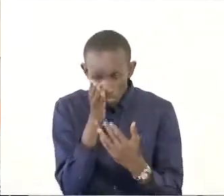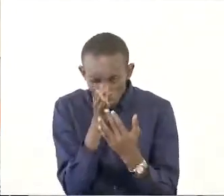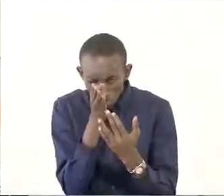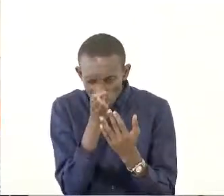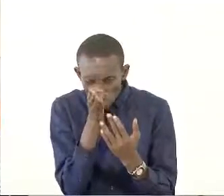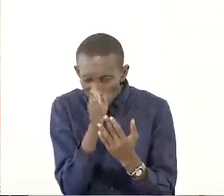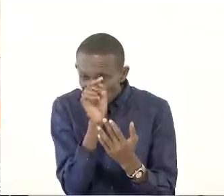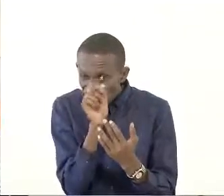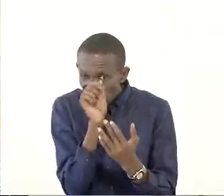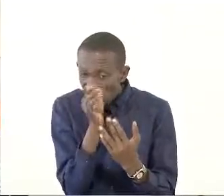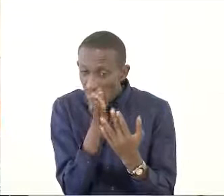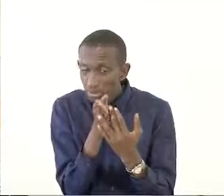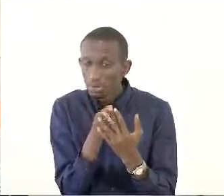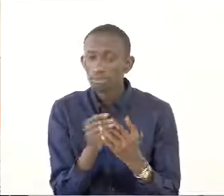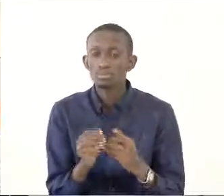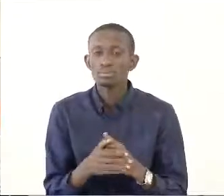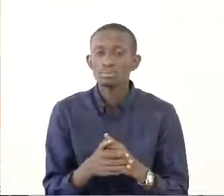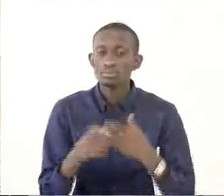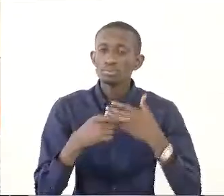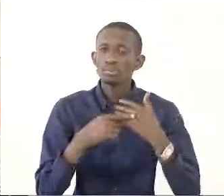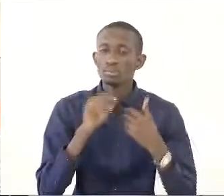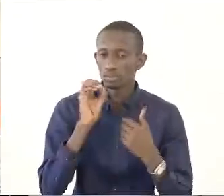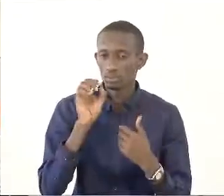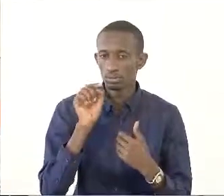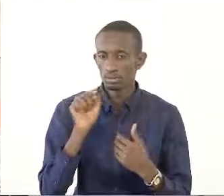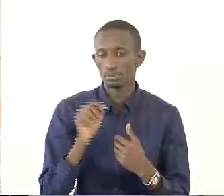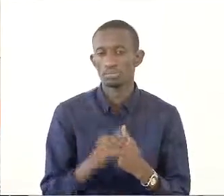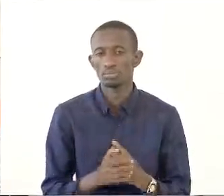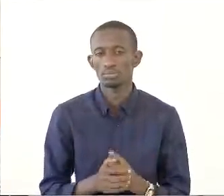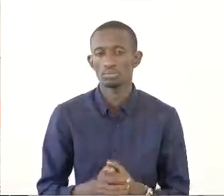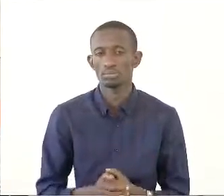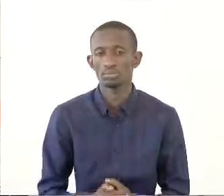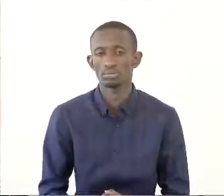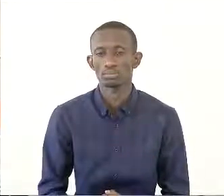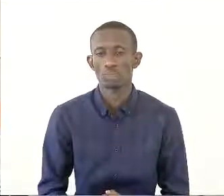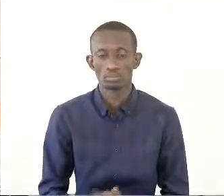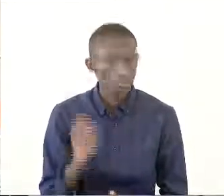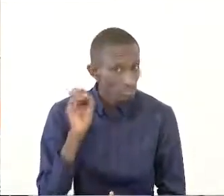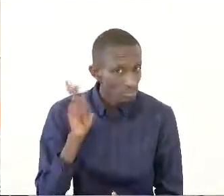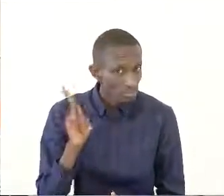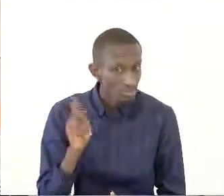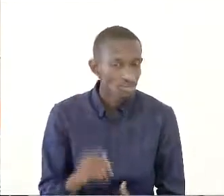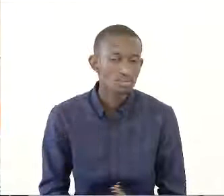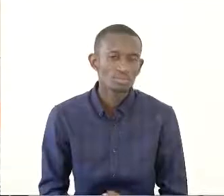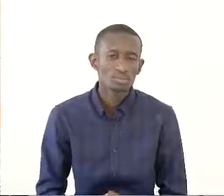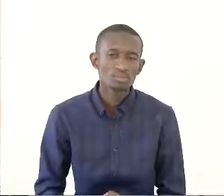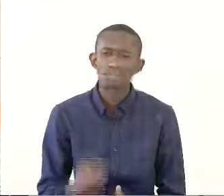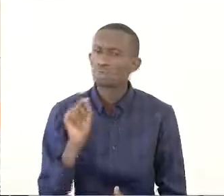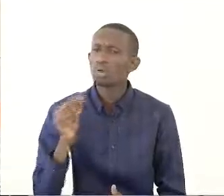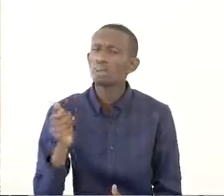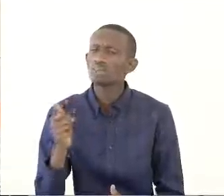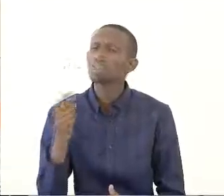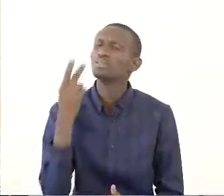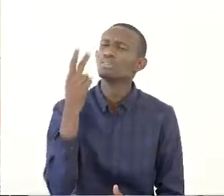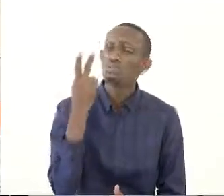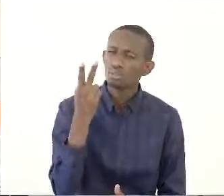Like here, negative 0 point. This is the other point we have. Okay? And the other point is 2 and a